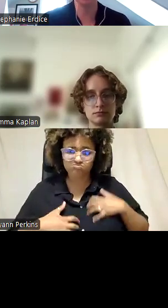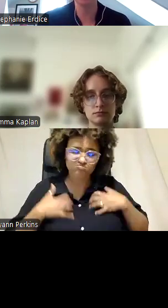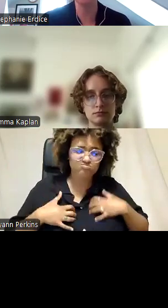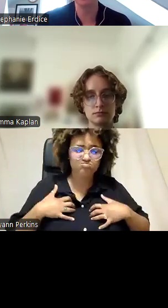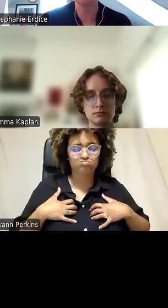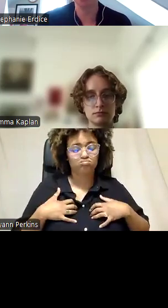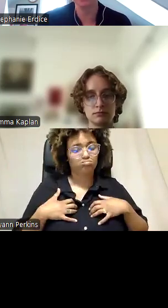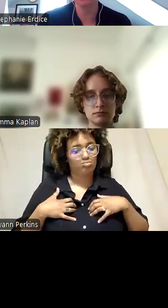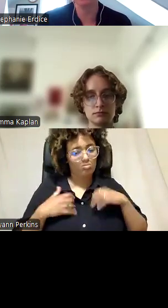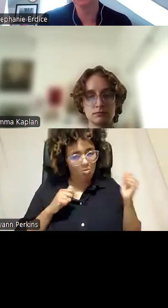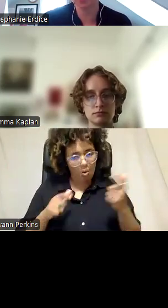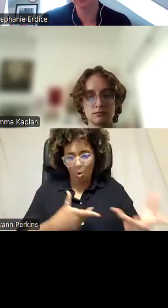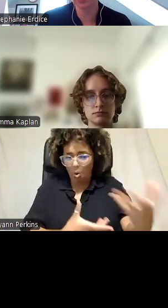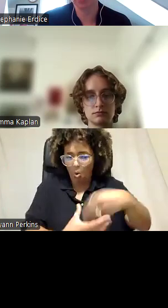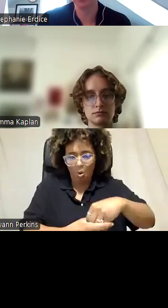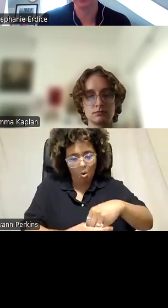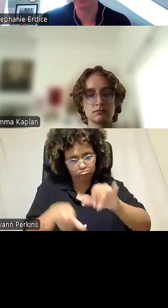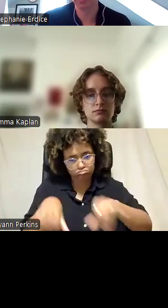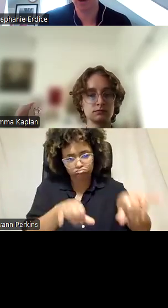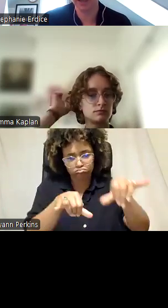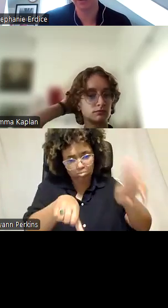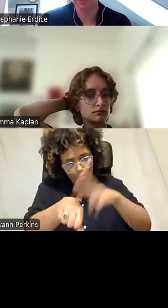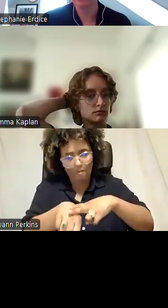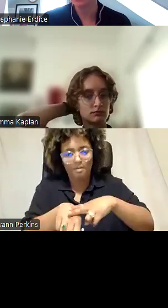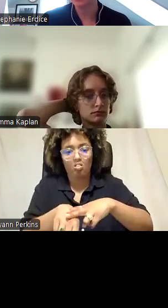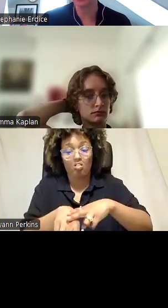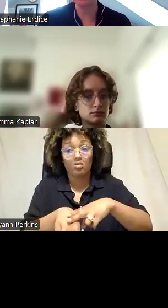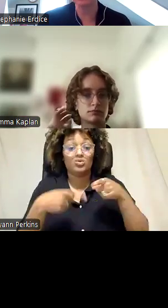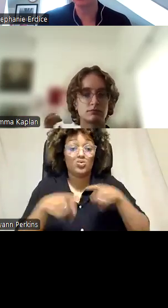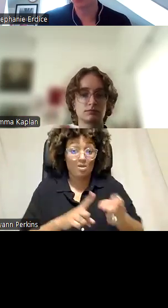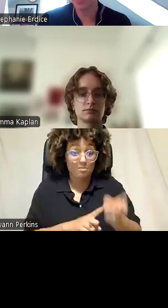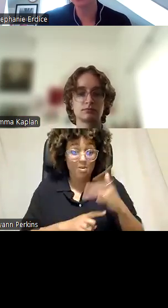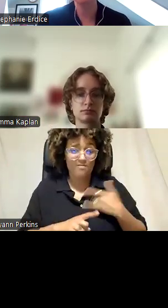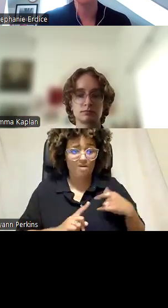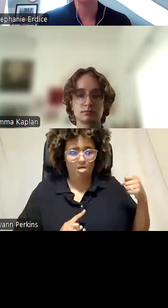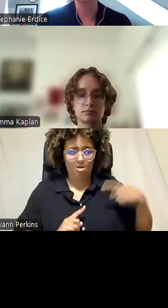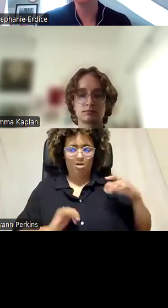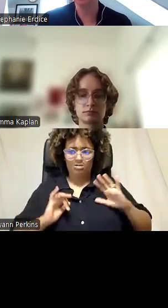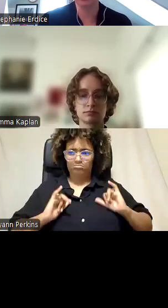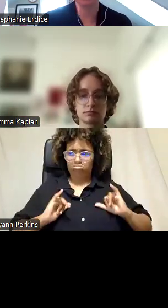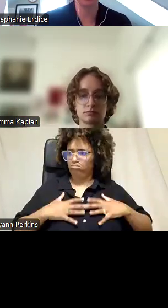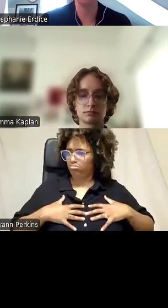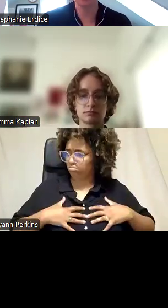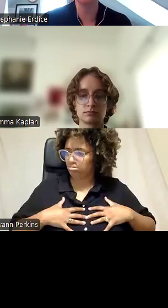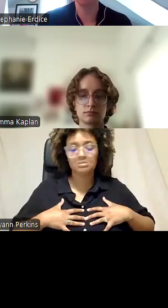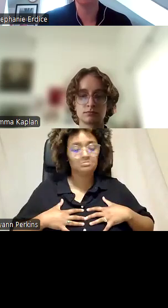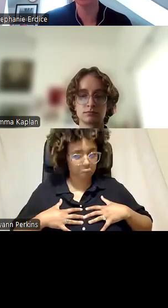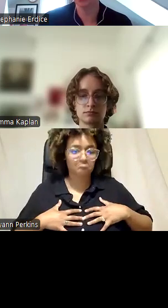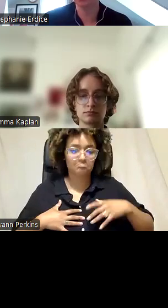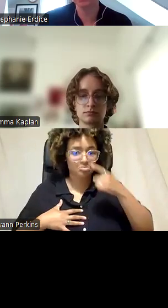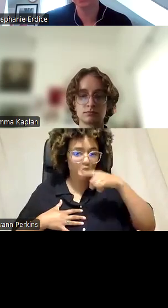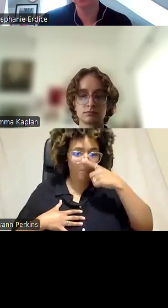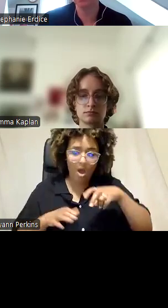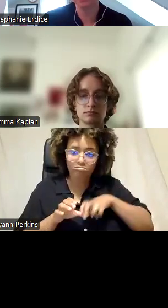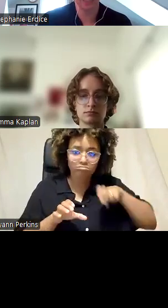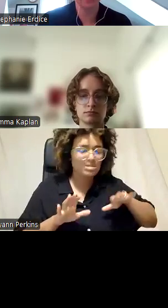And we encourage you, as always, to take care of yourself during those moments. If you have to step away, just know, as always,